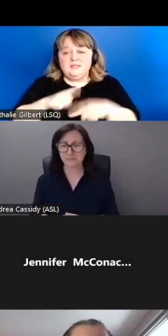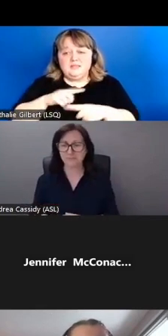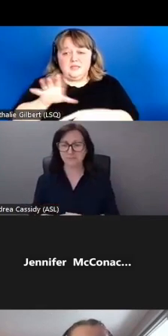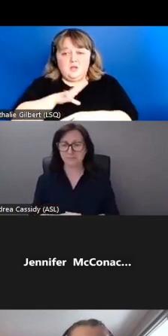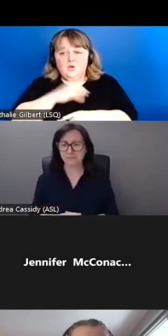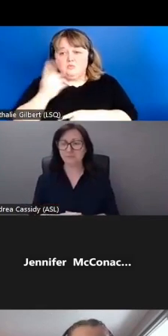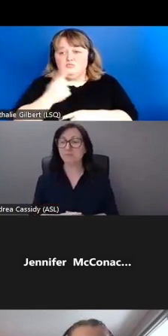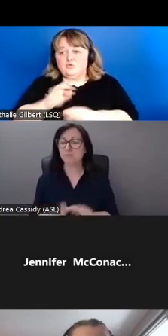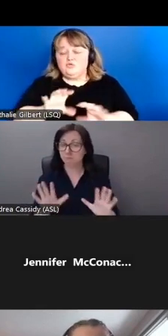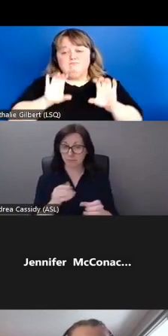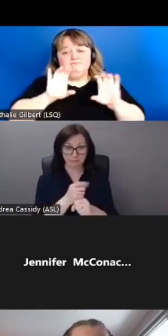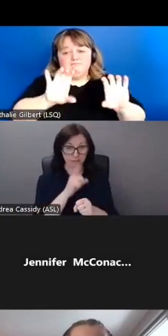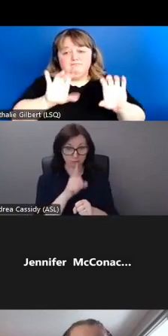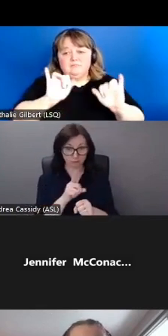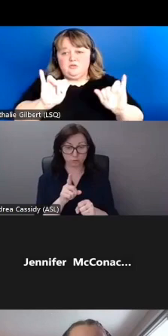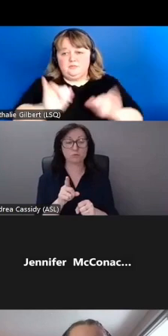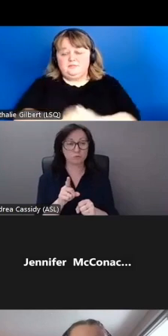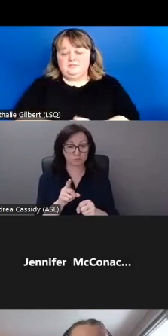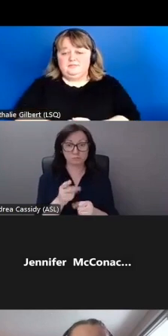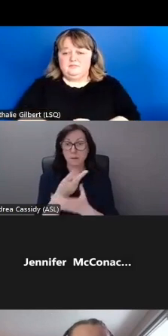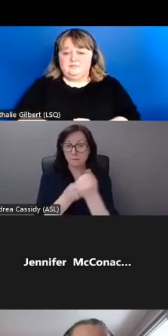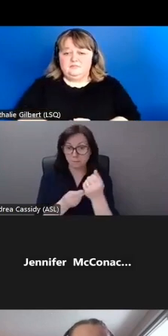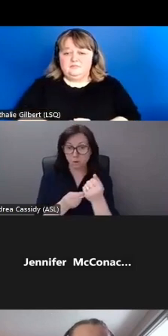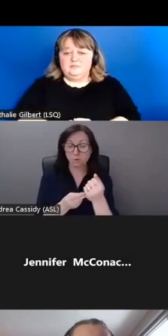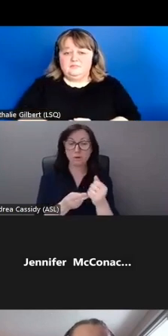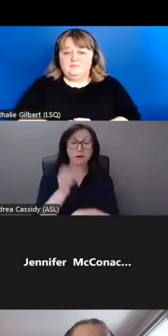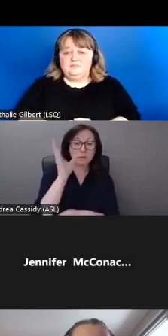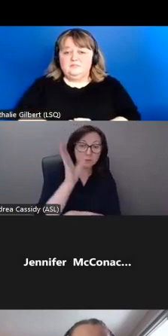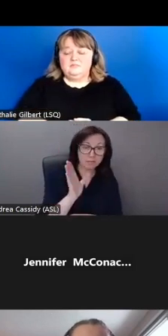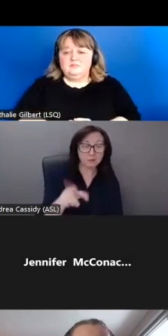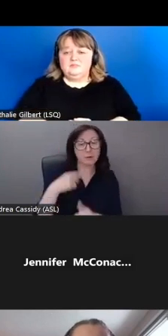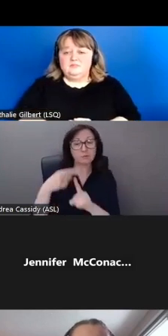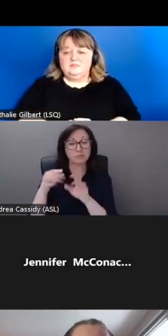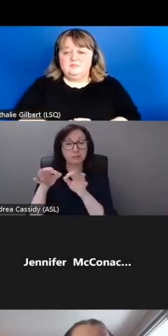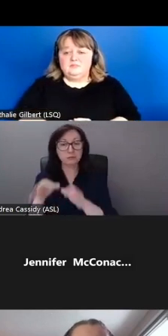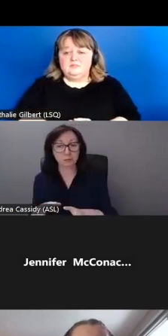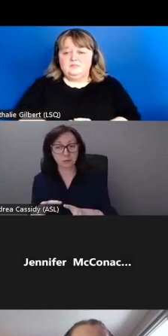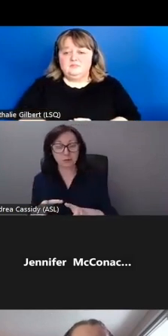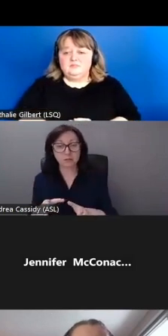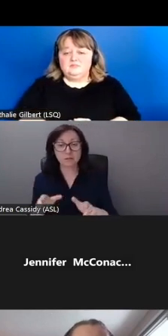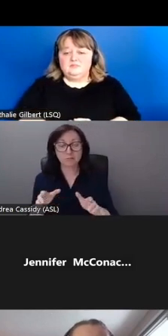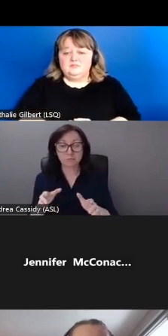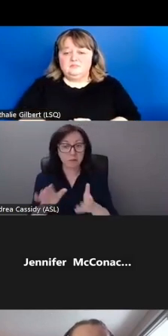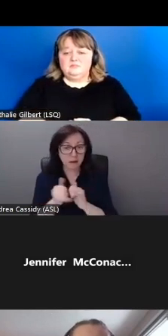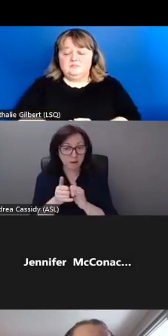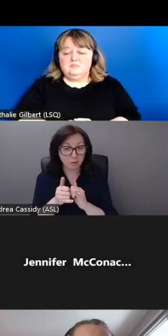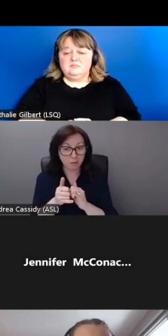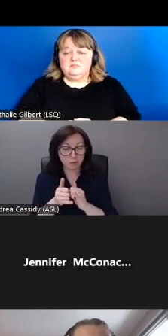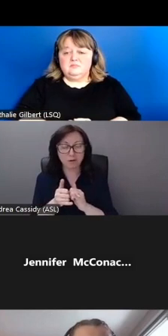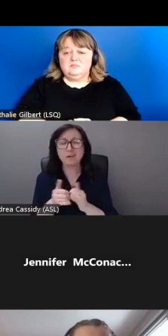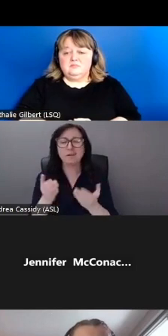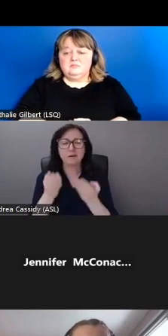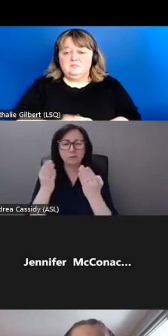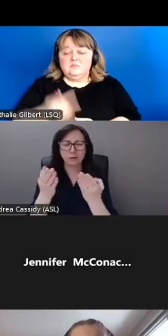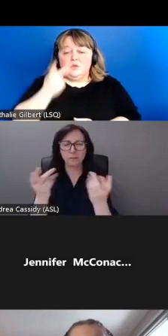To make sure that you are able to see both the speaker and the interpreter at the same time, we recommend